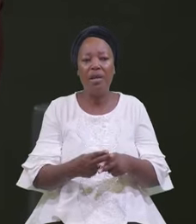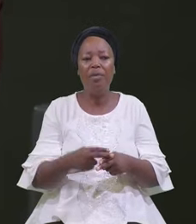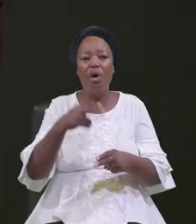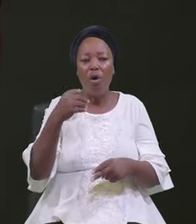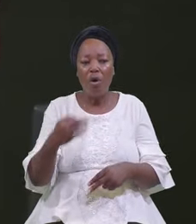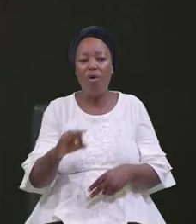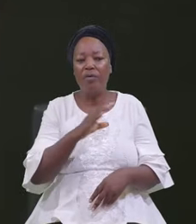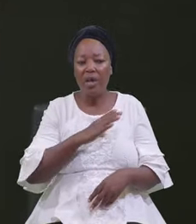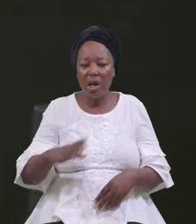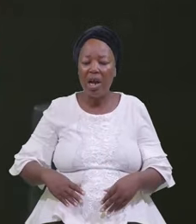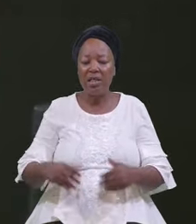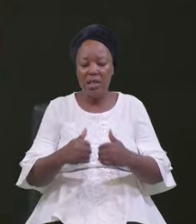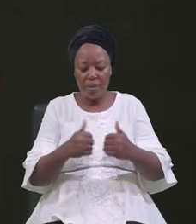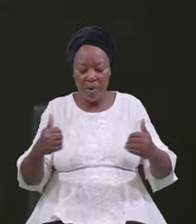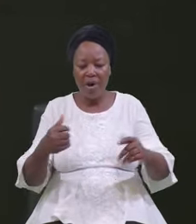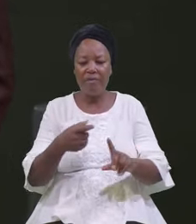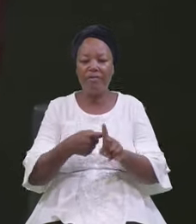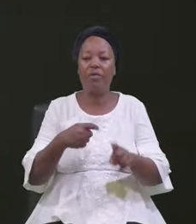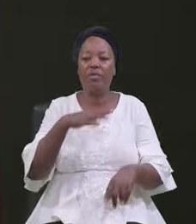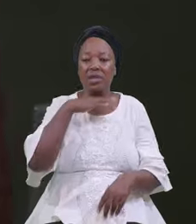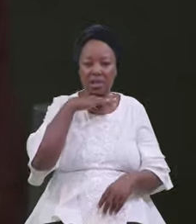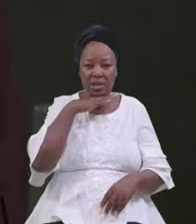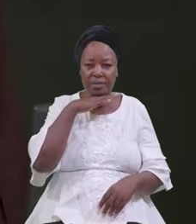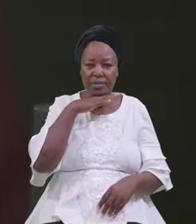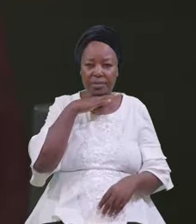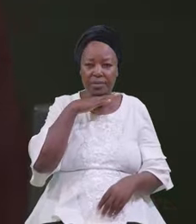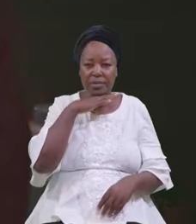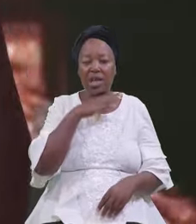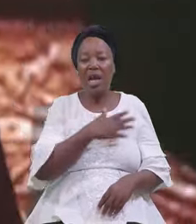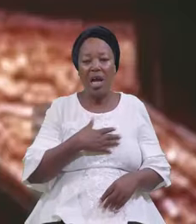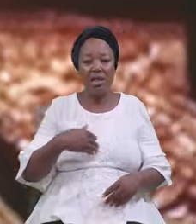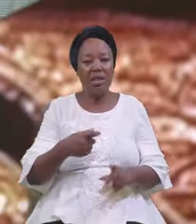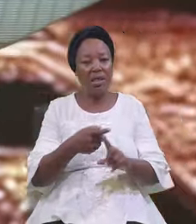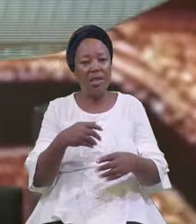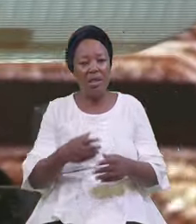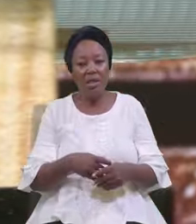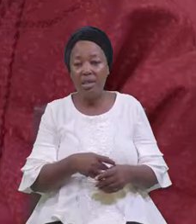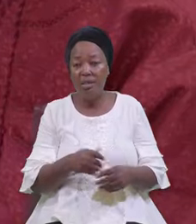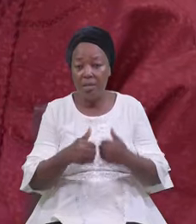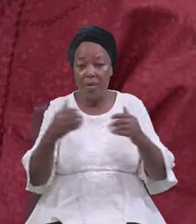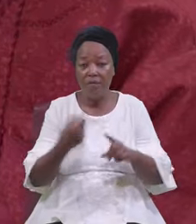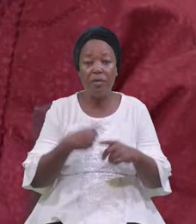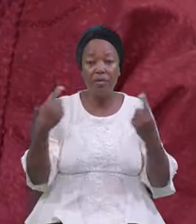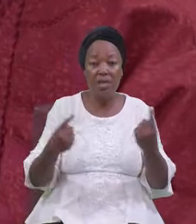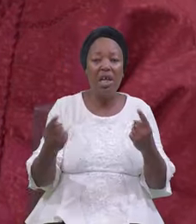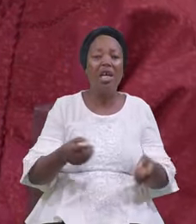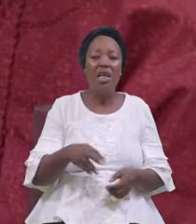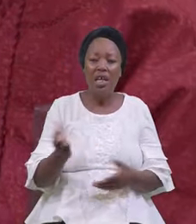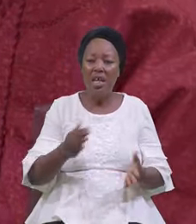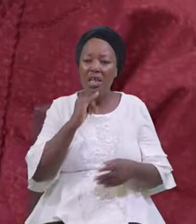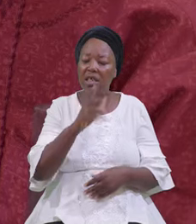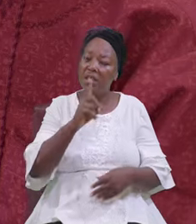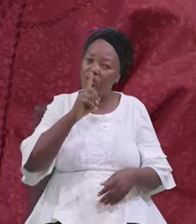of Christ depart from iniquity. Here is the seal. Here is the surety. Here is the